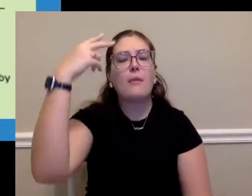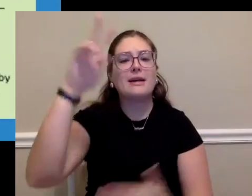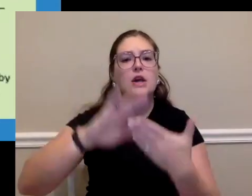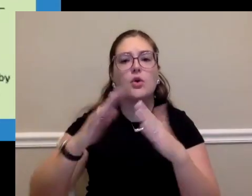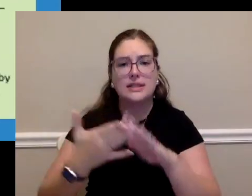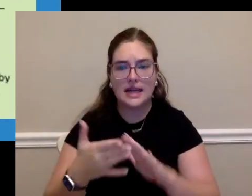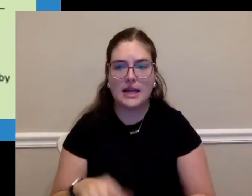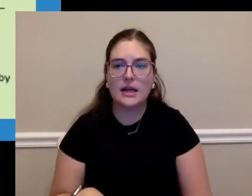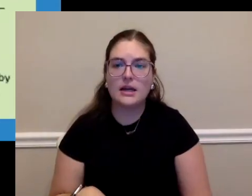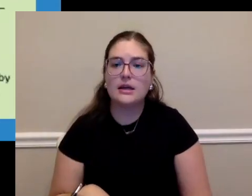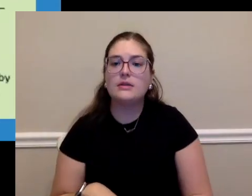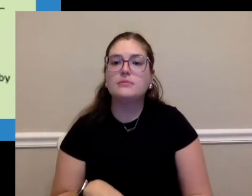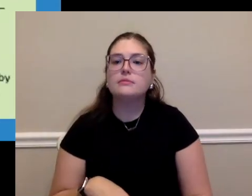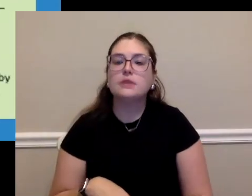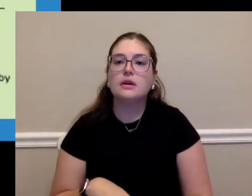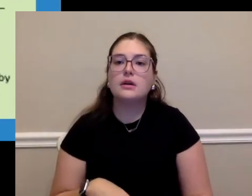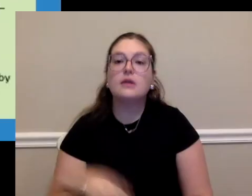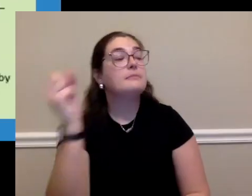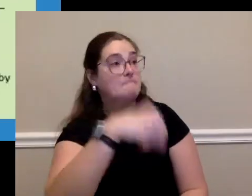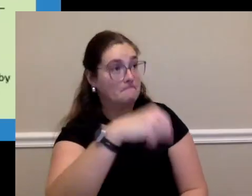Right there. Yes. AJ